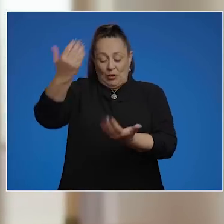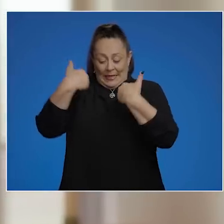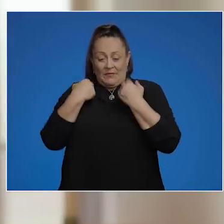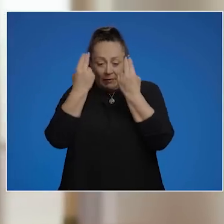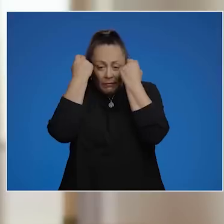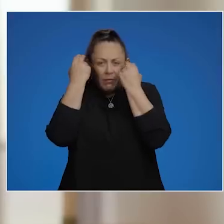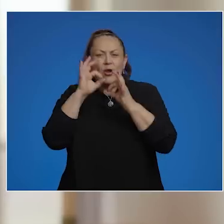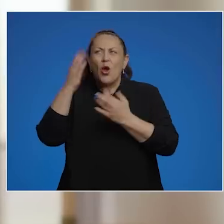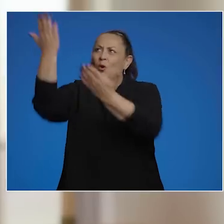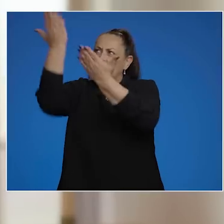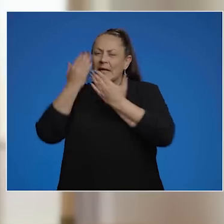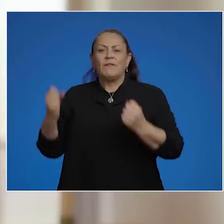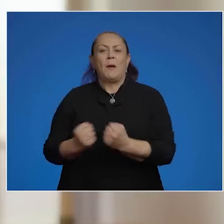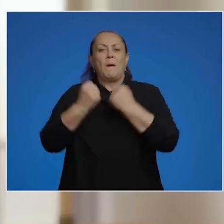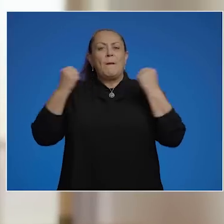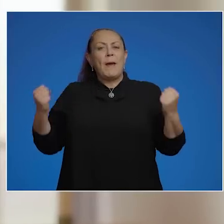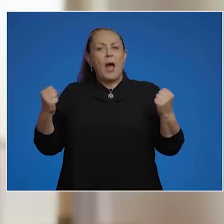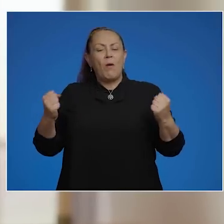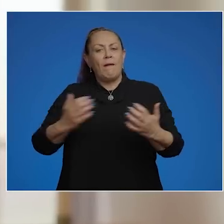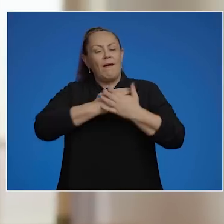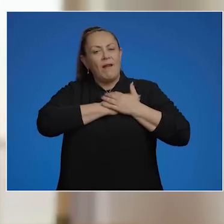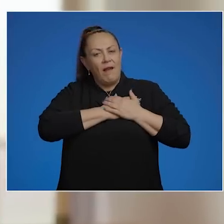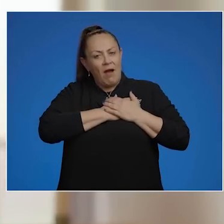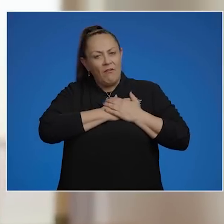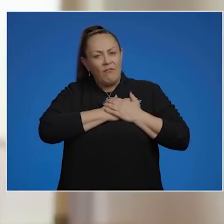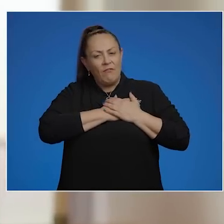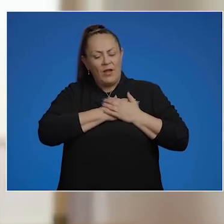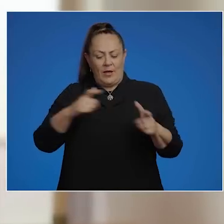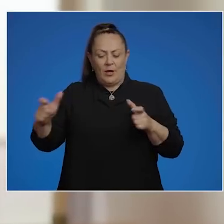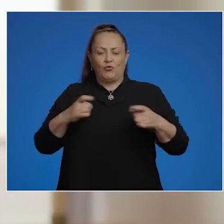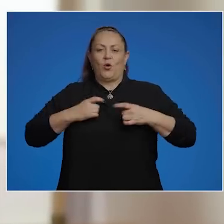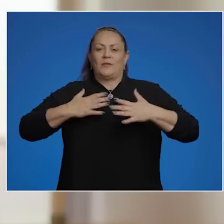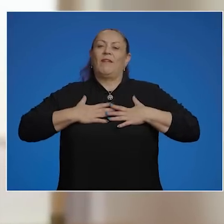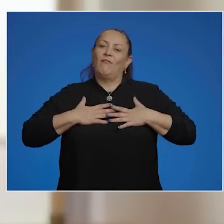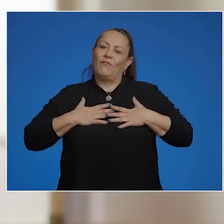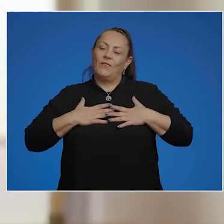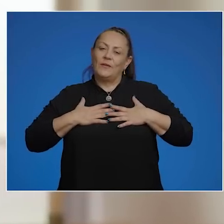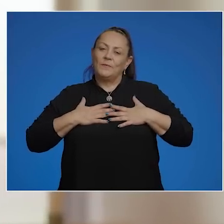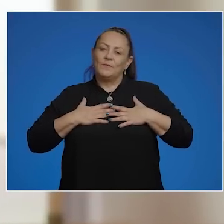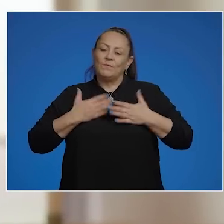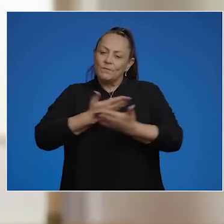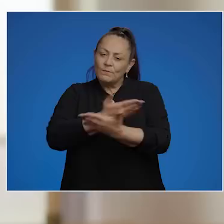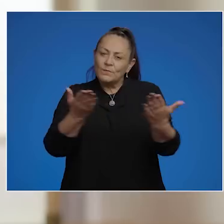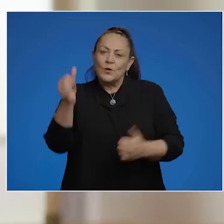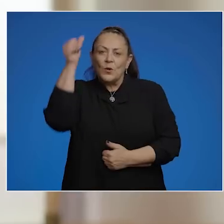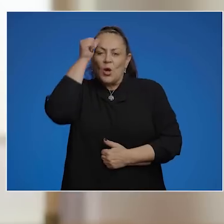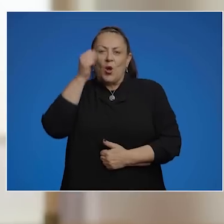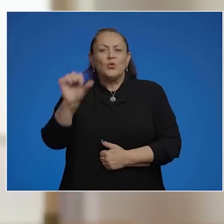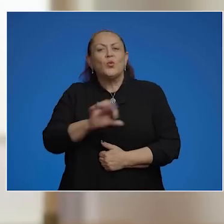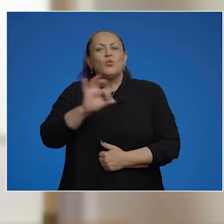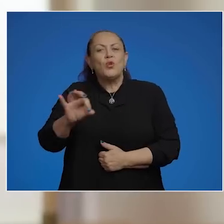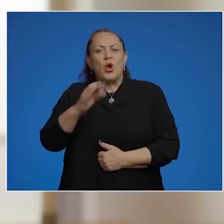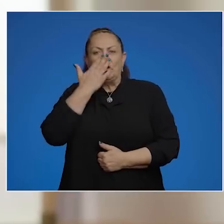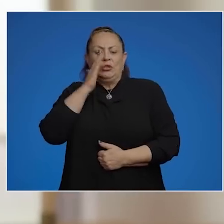but the spirit of power and love and self-control. So you are never to be ashamed